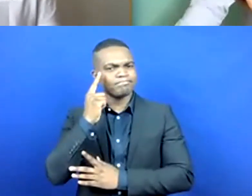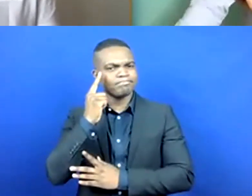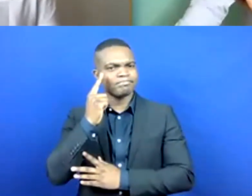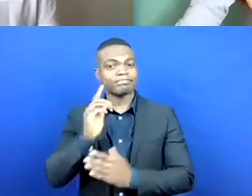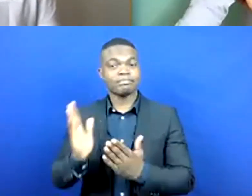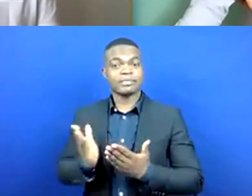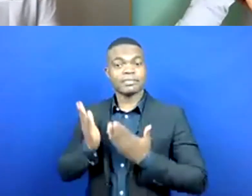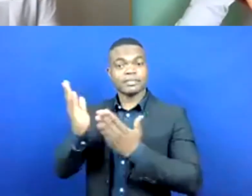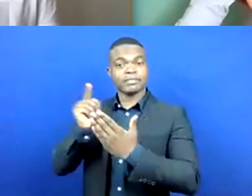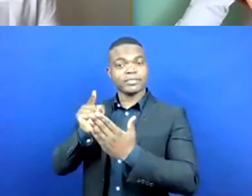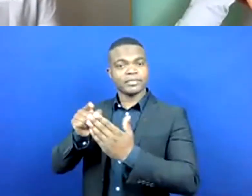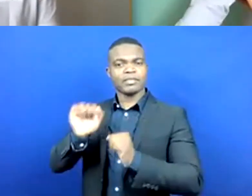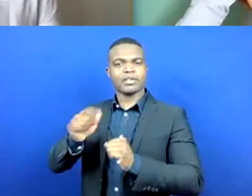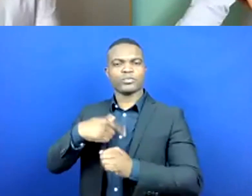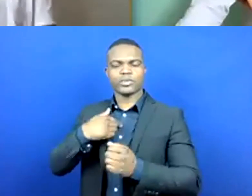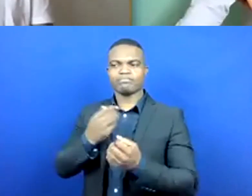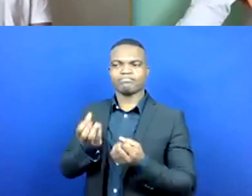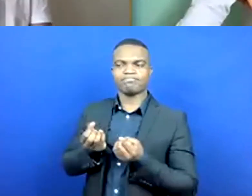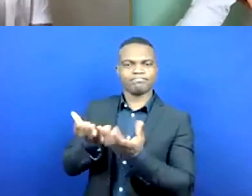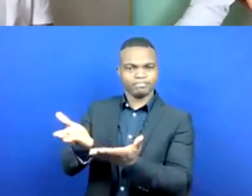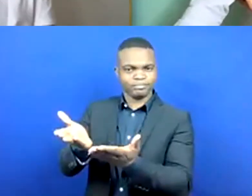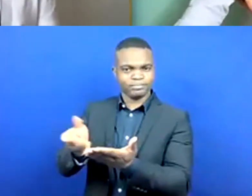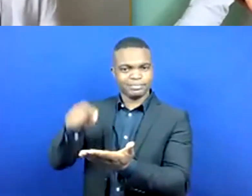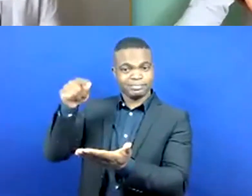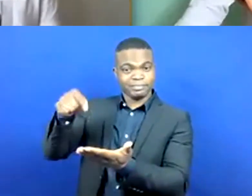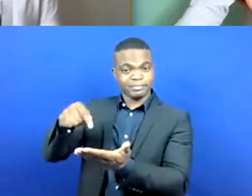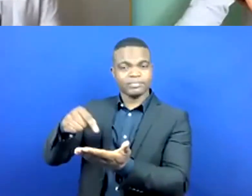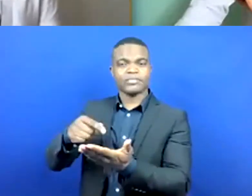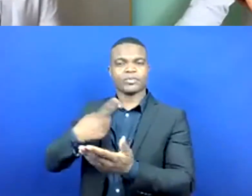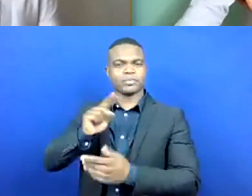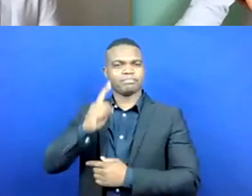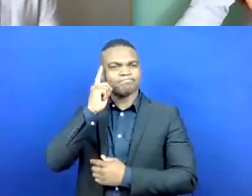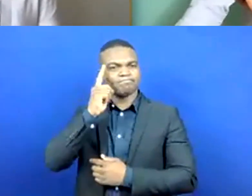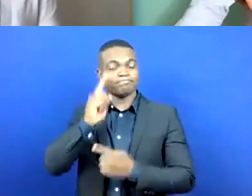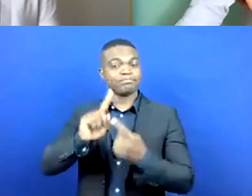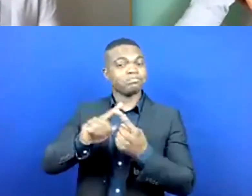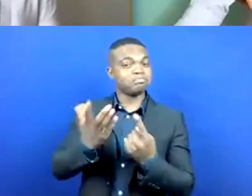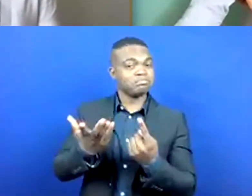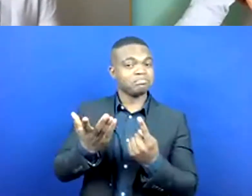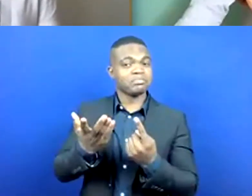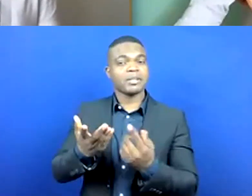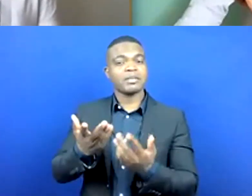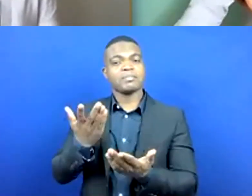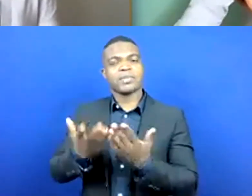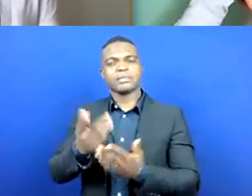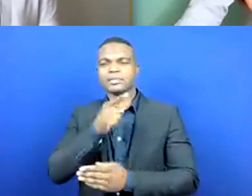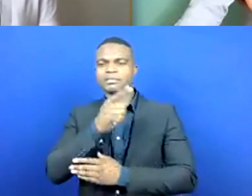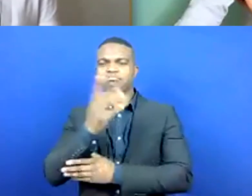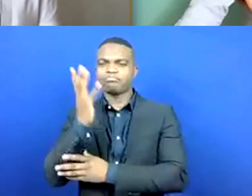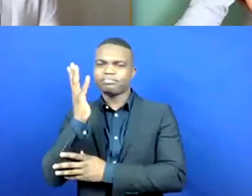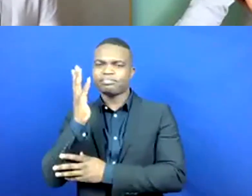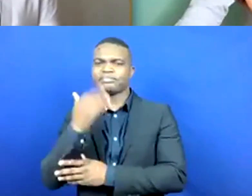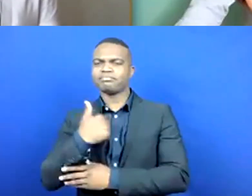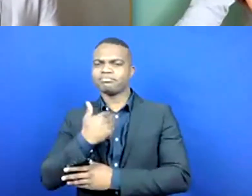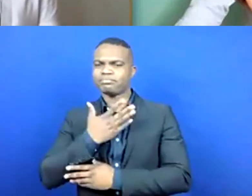Dr. Heyerick, for giving an inspirational start to our conference. It's been wonderful to have you as our